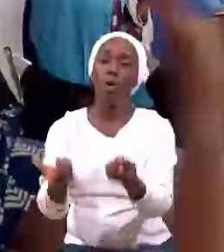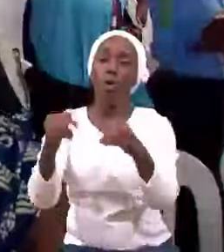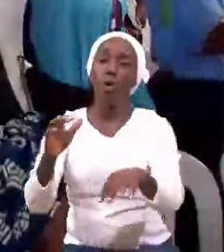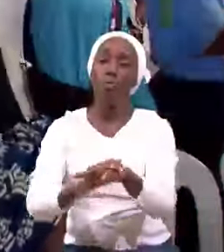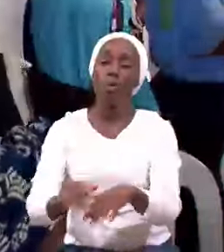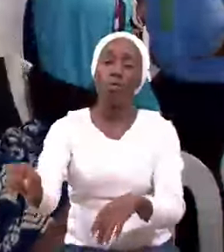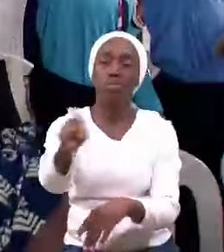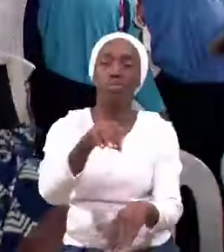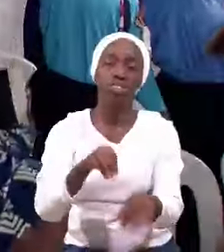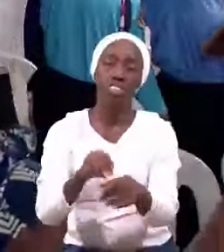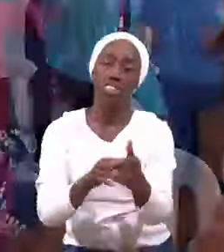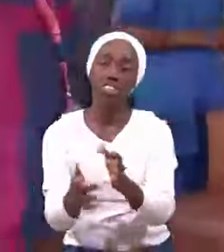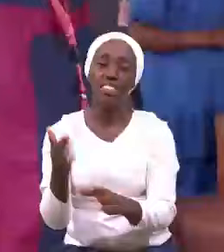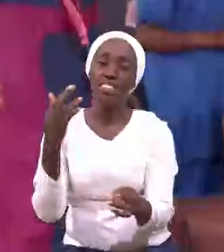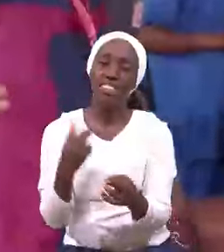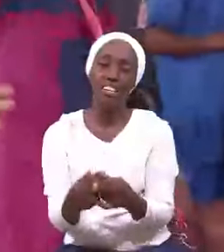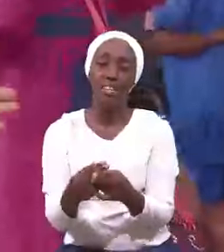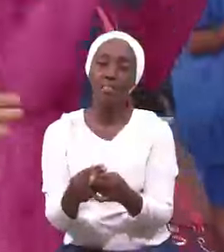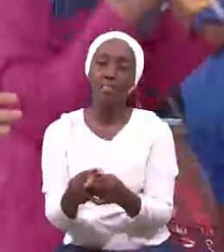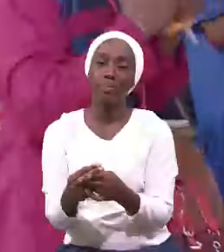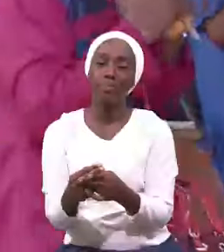Jesus' name.